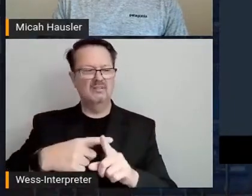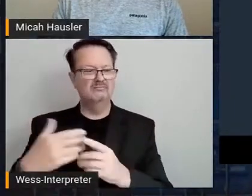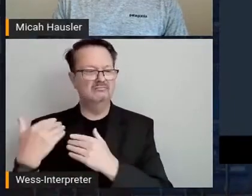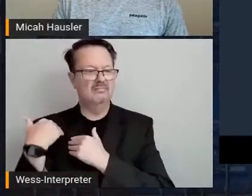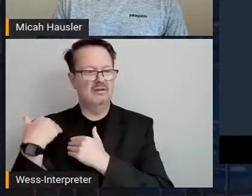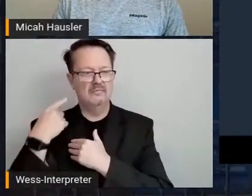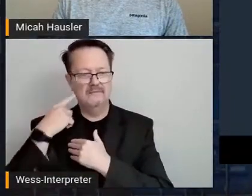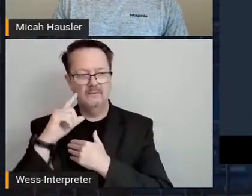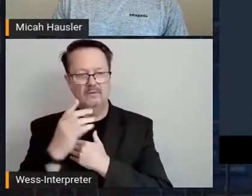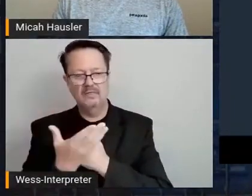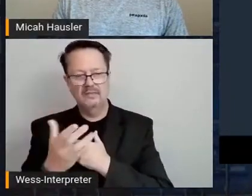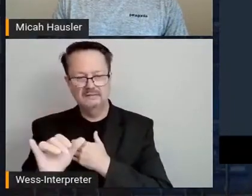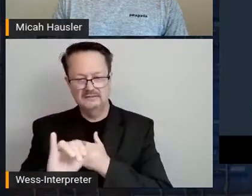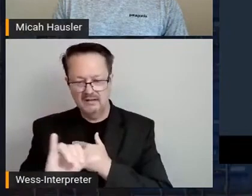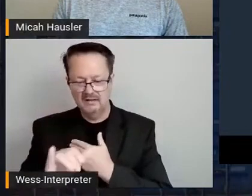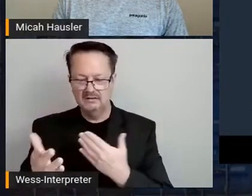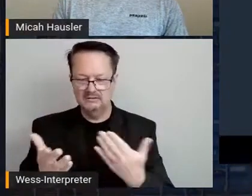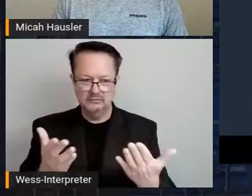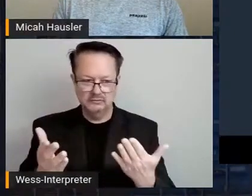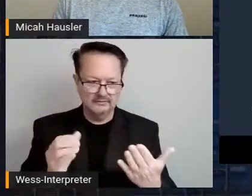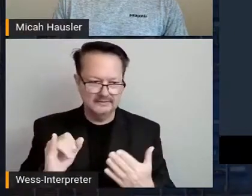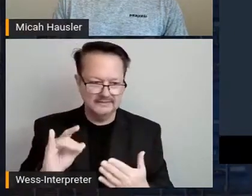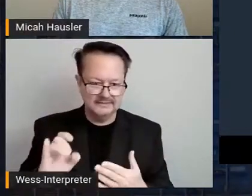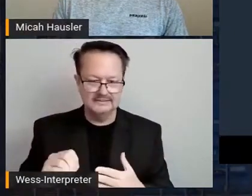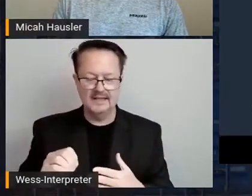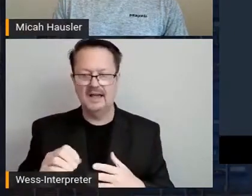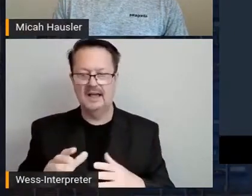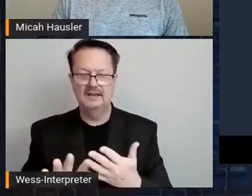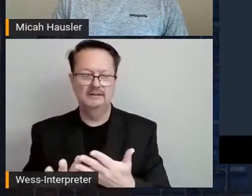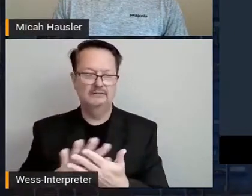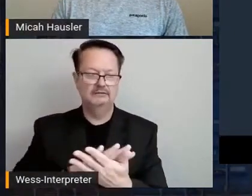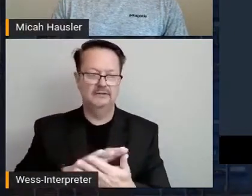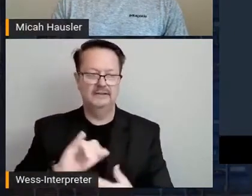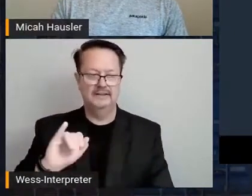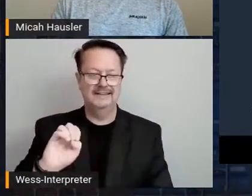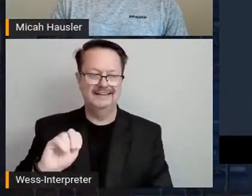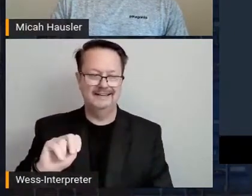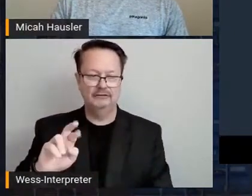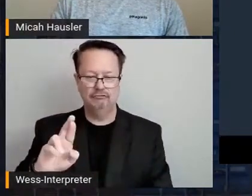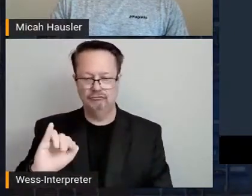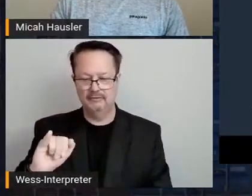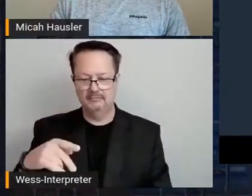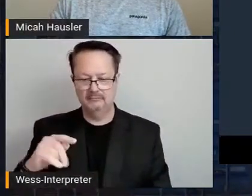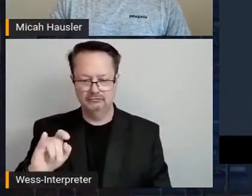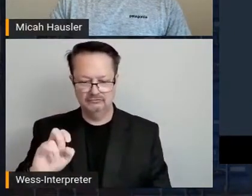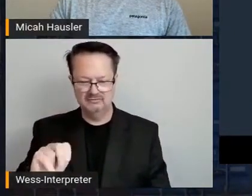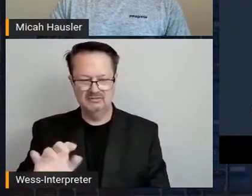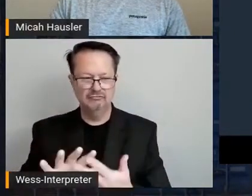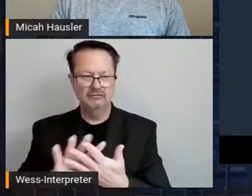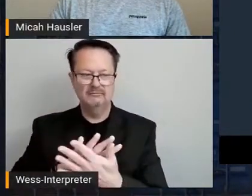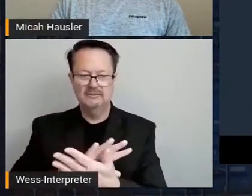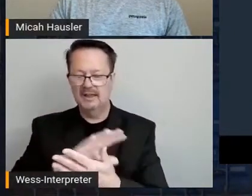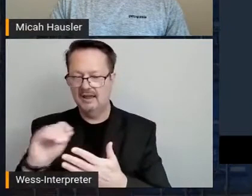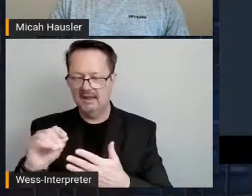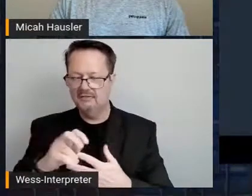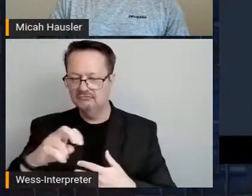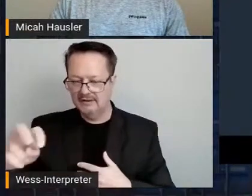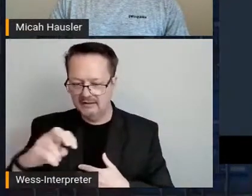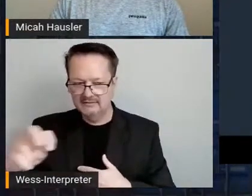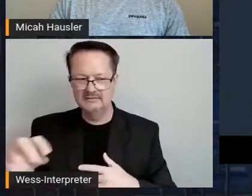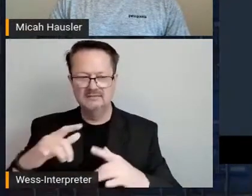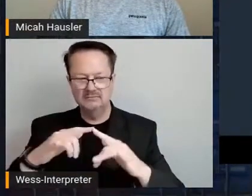like server-side encryption or encryption in transit and so forth. But then as